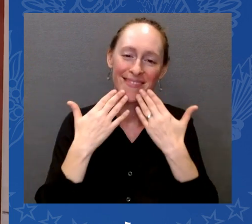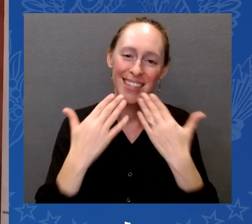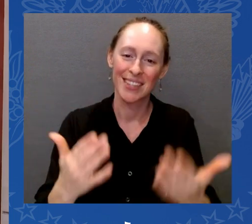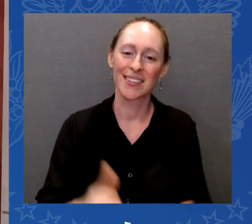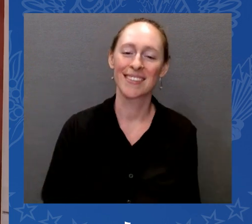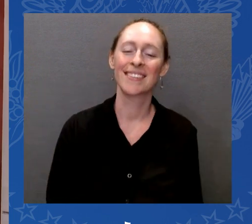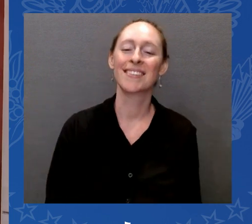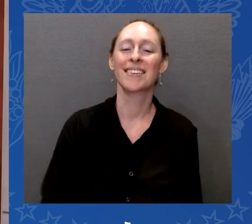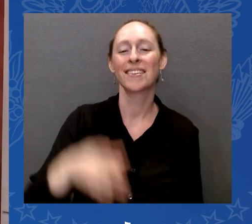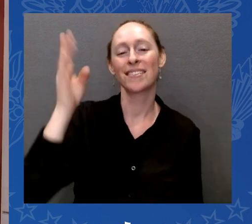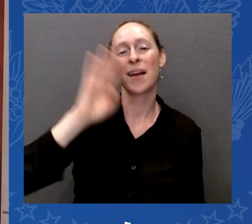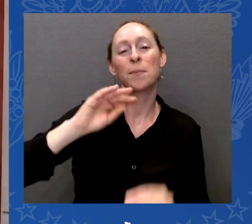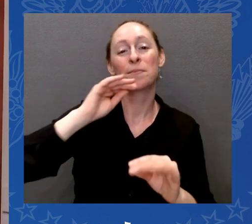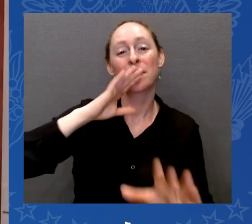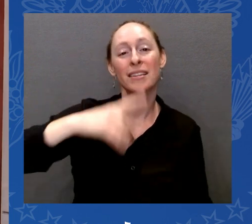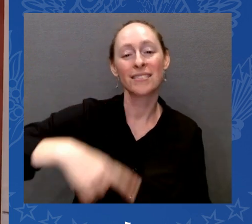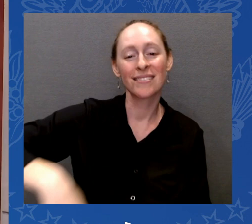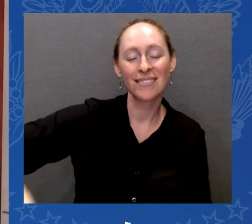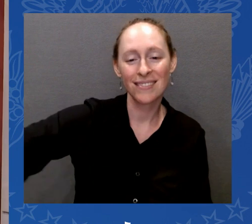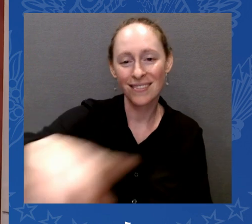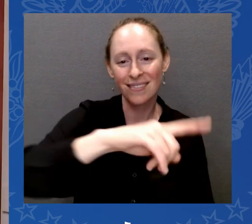America.